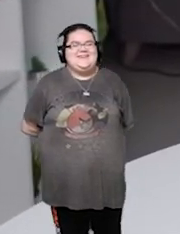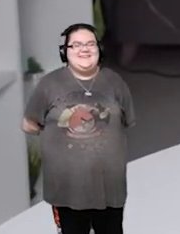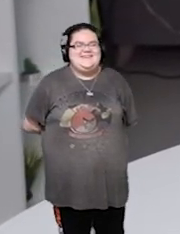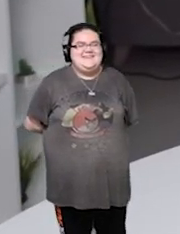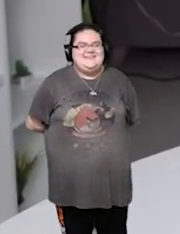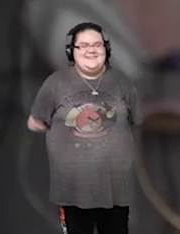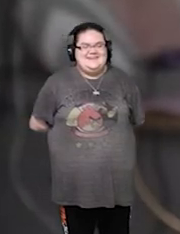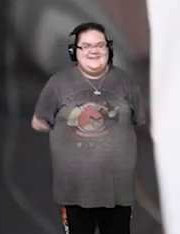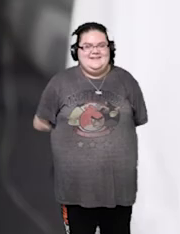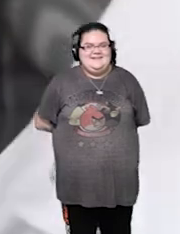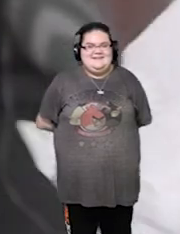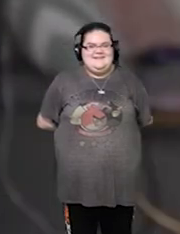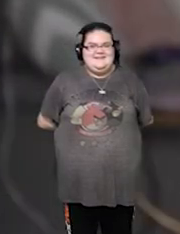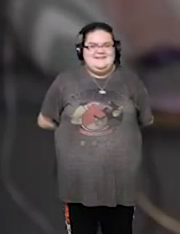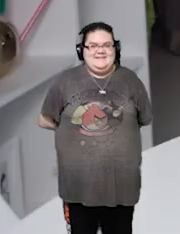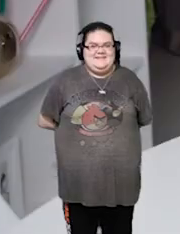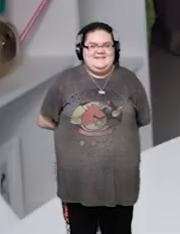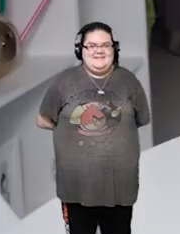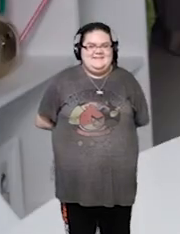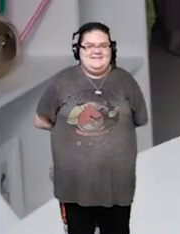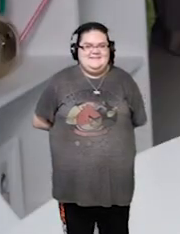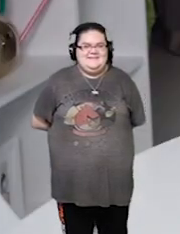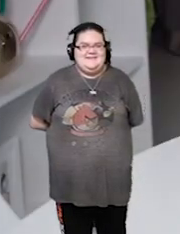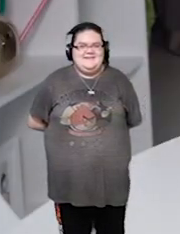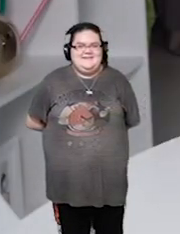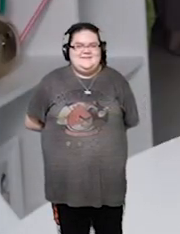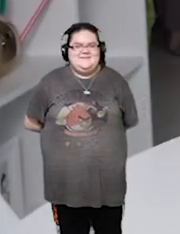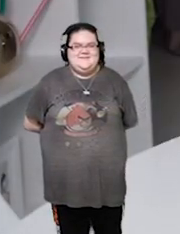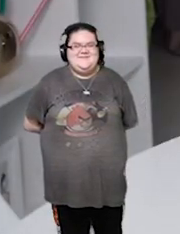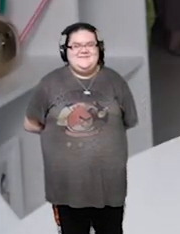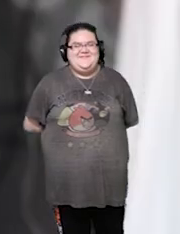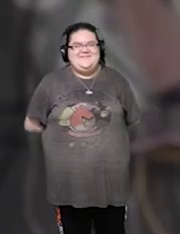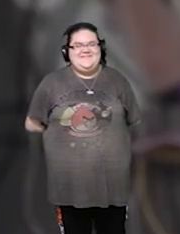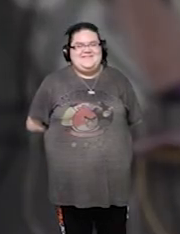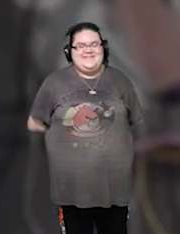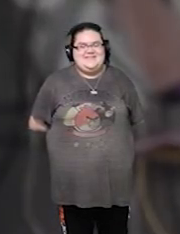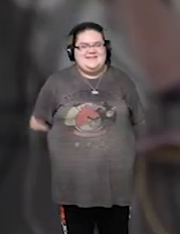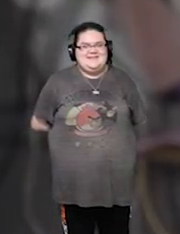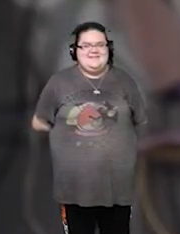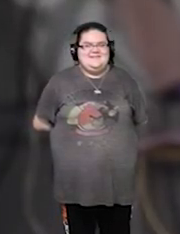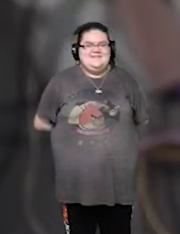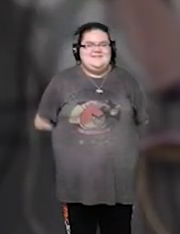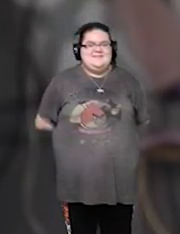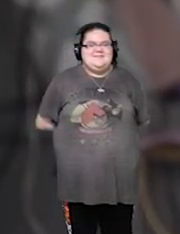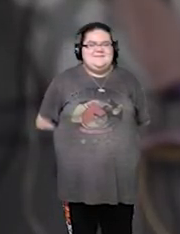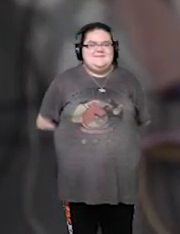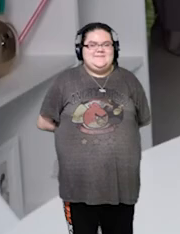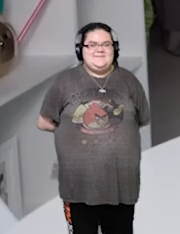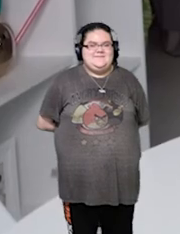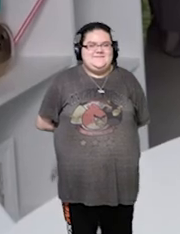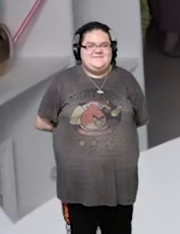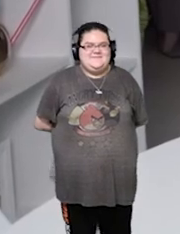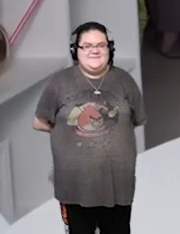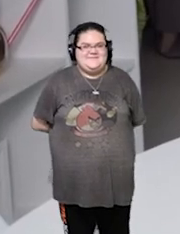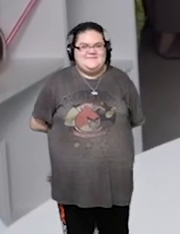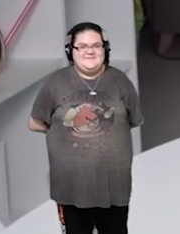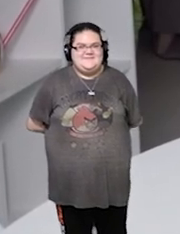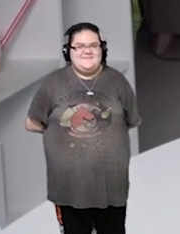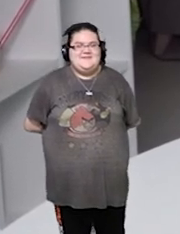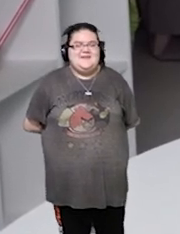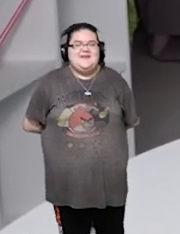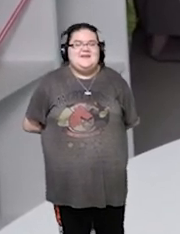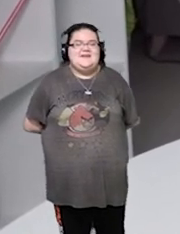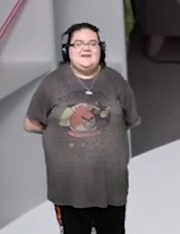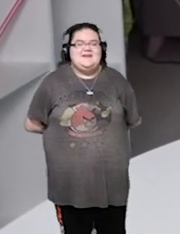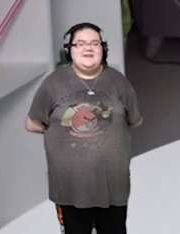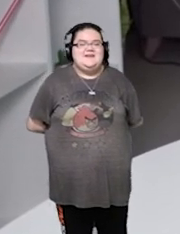Josh said. There's not enough stuff to it. £2 for the Primarni t-shirt. And it's Burberry, so it's gonna be in the hundreds. We can't return it either.